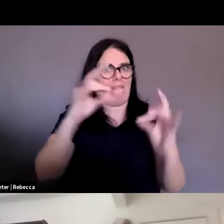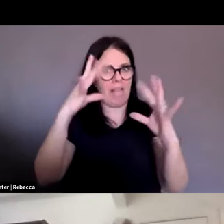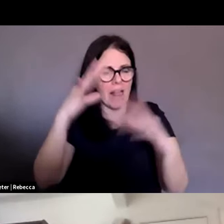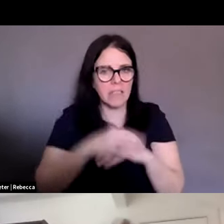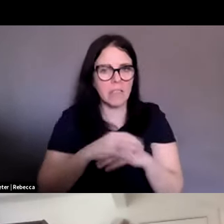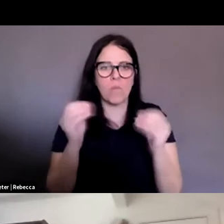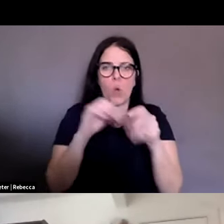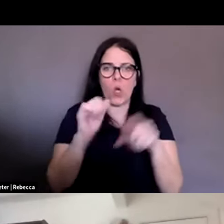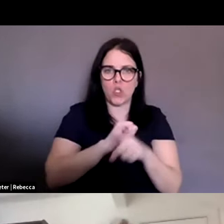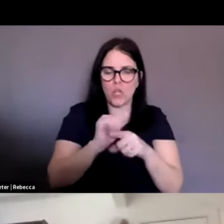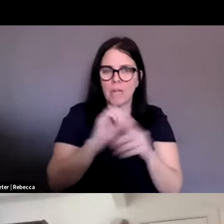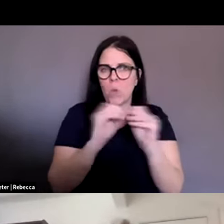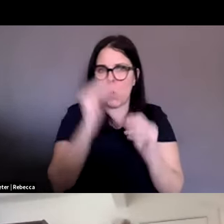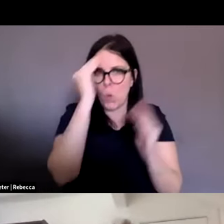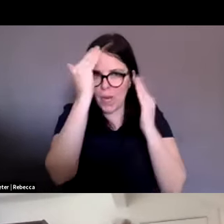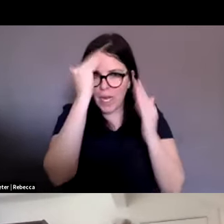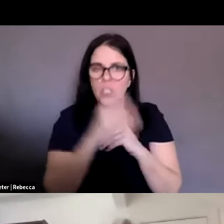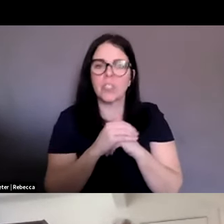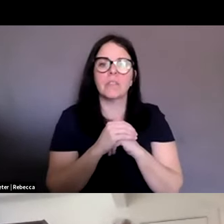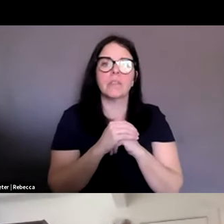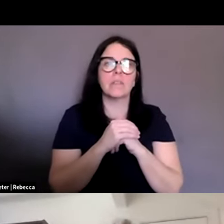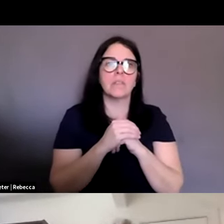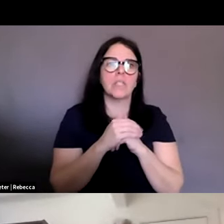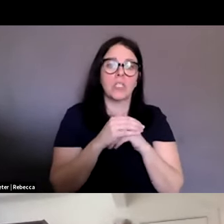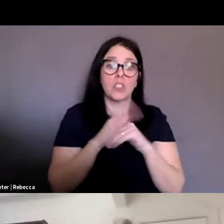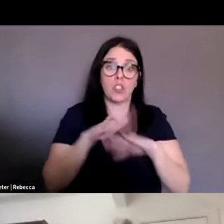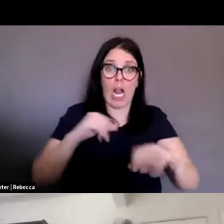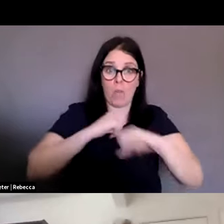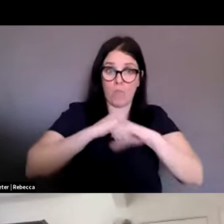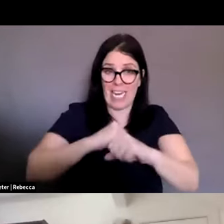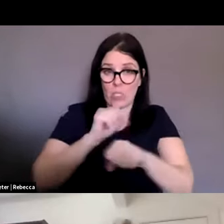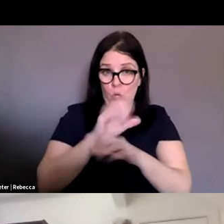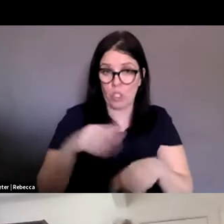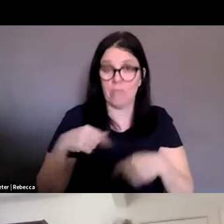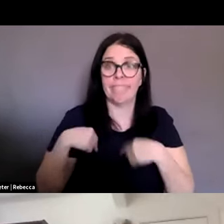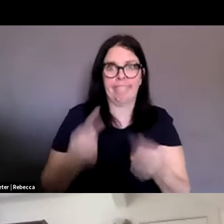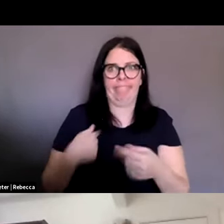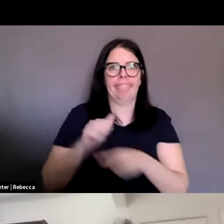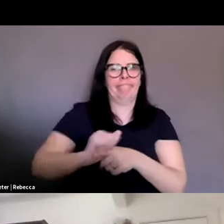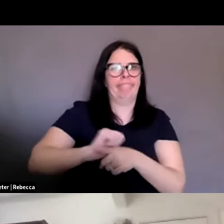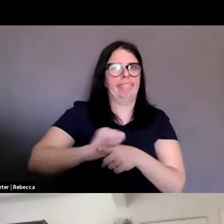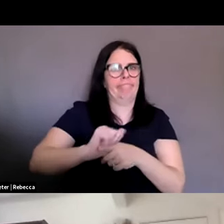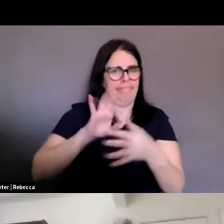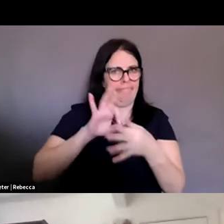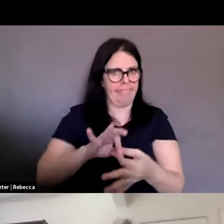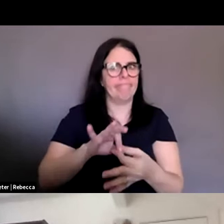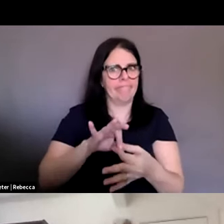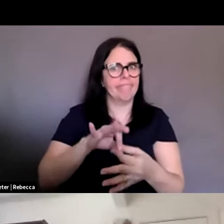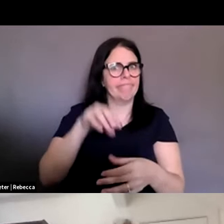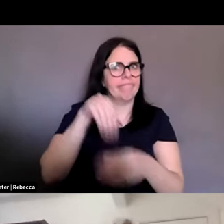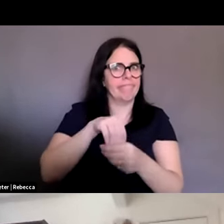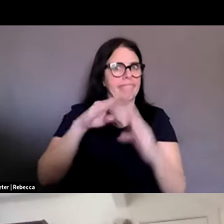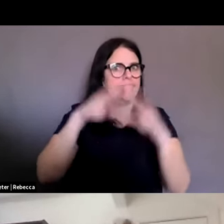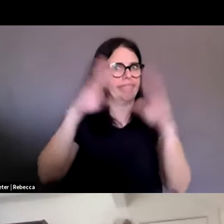been training child protection workers over the last year on domestic violence. And one of the things that they keep saying at the end